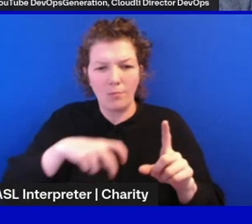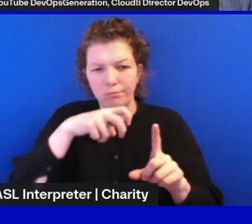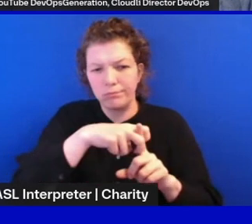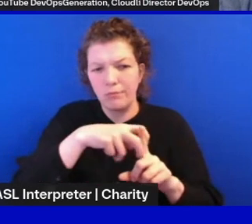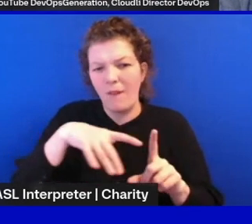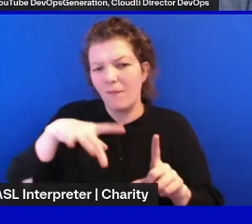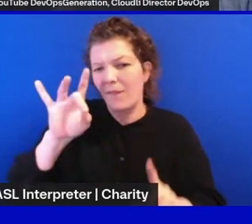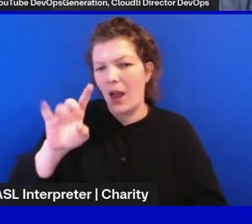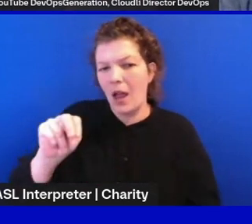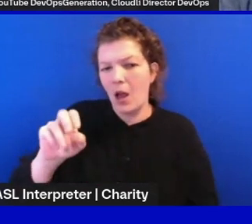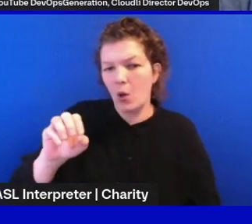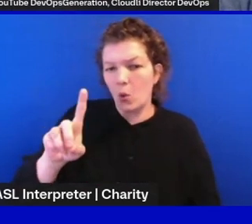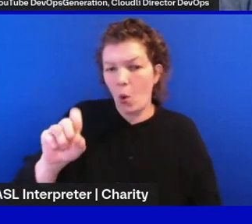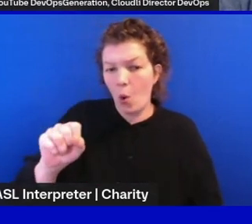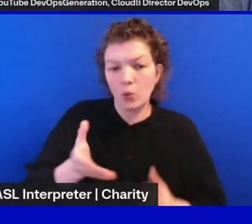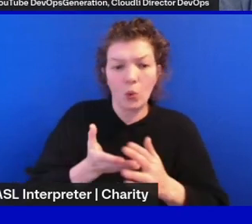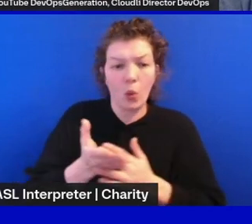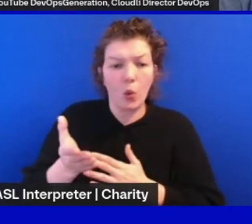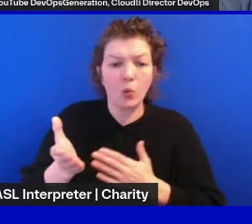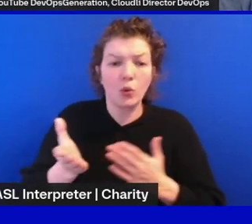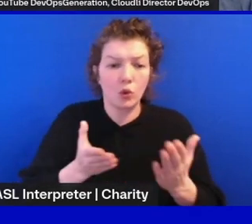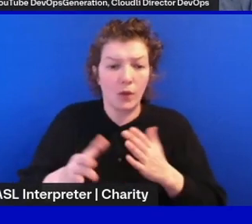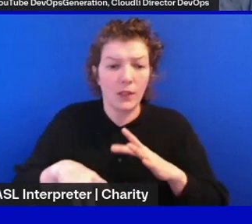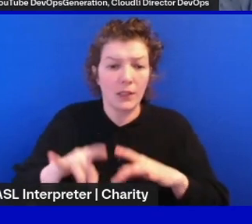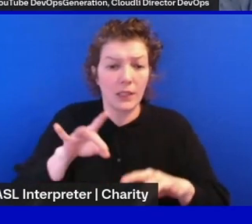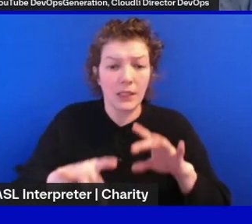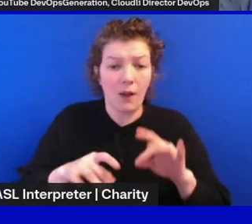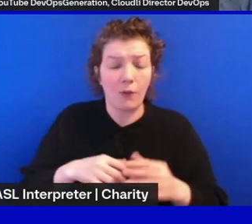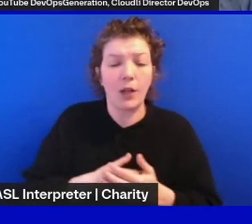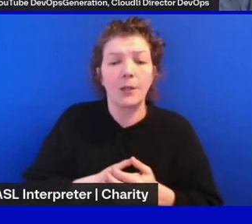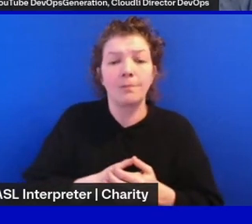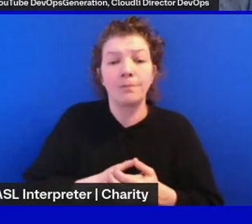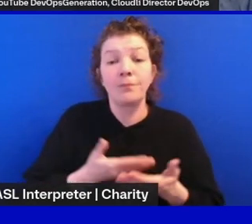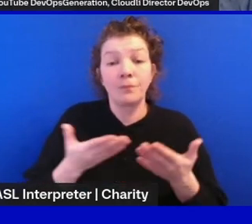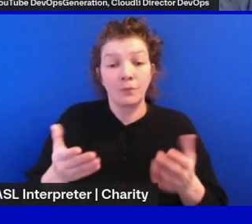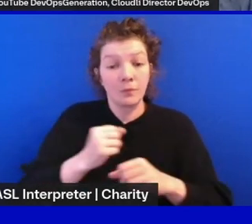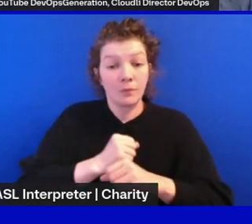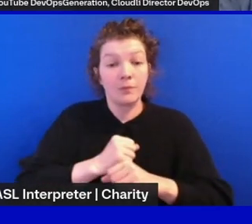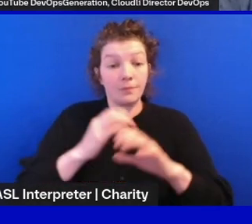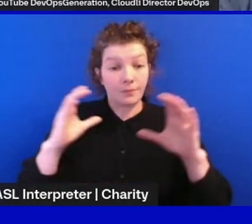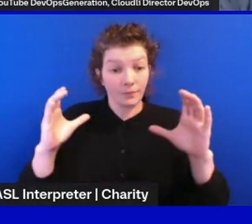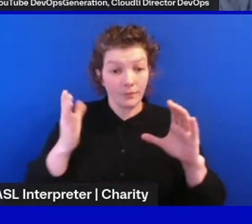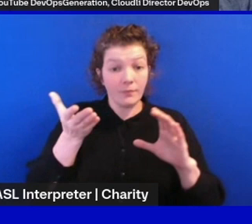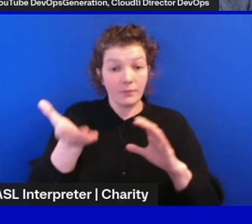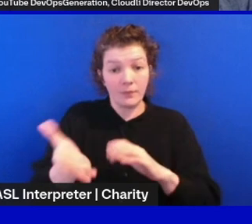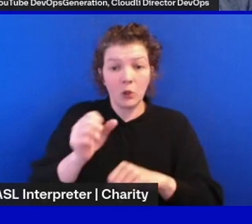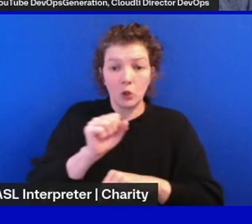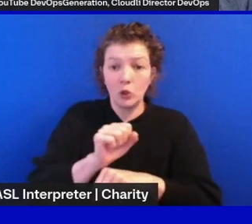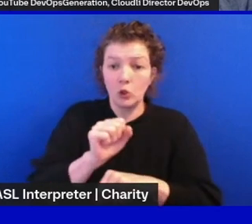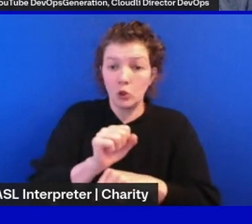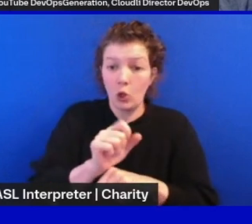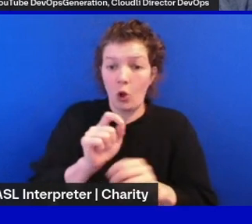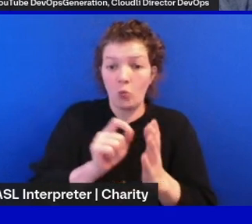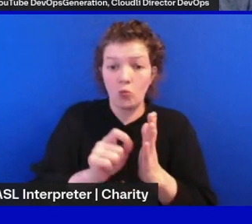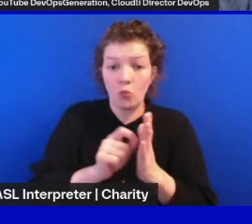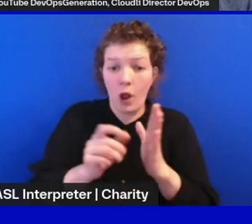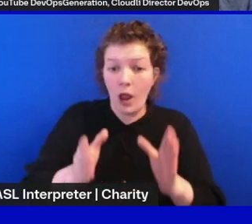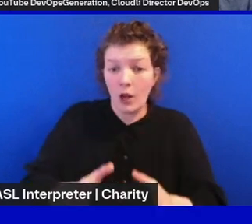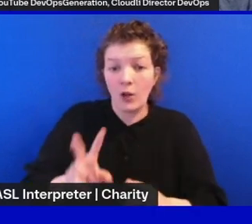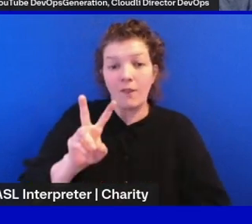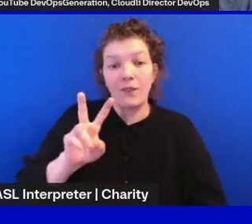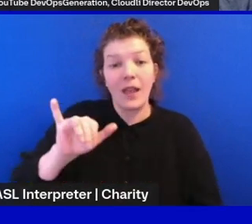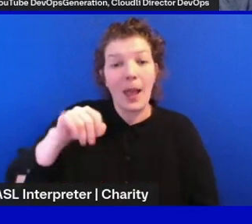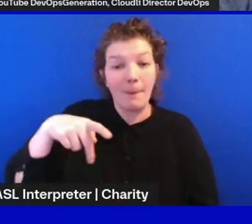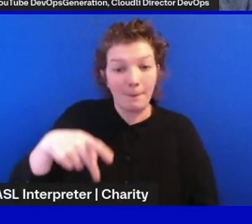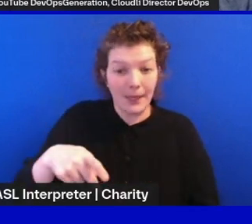discovery. In this drawing, we zoom out of our Hashistack and we see it as seen by the job writers and VIPs. From here, you can